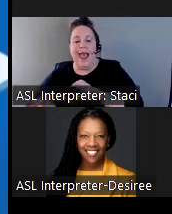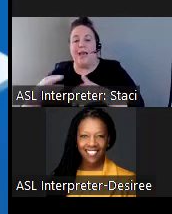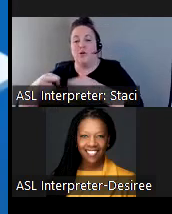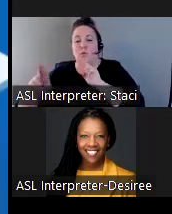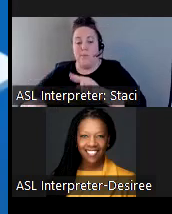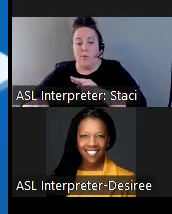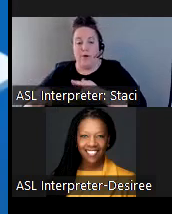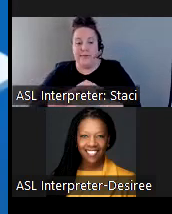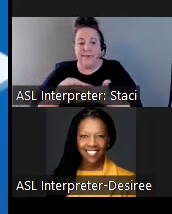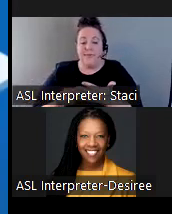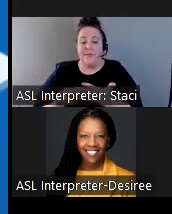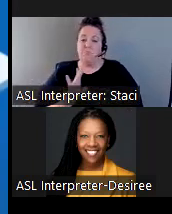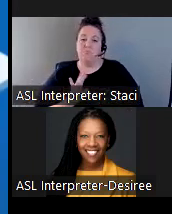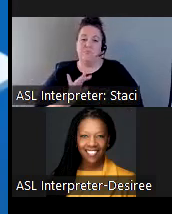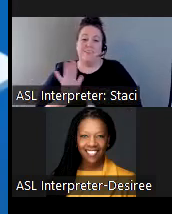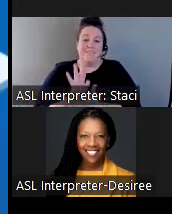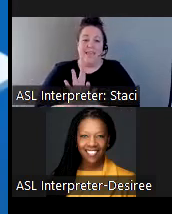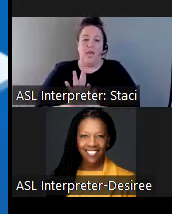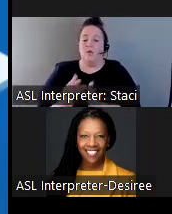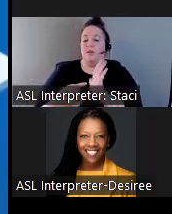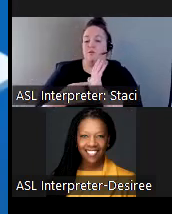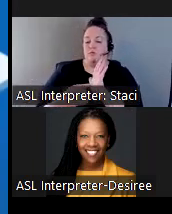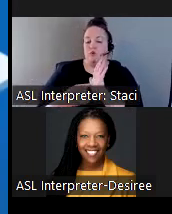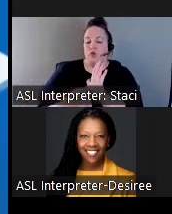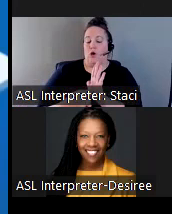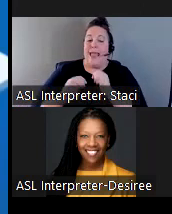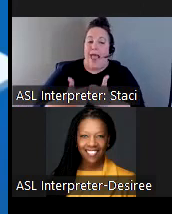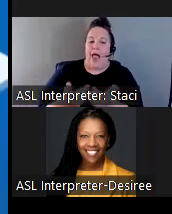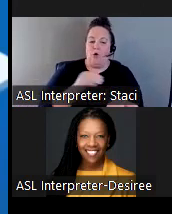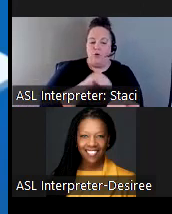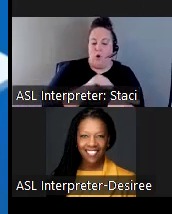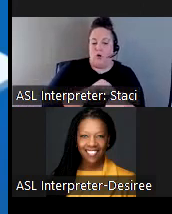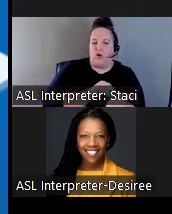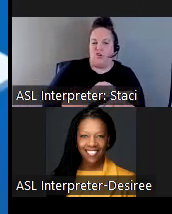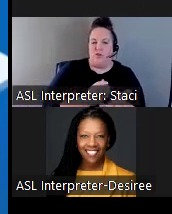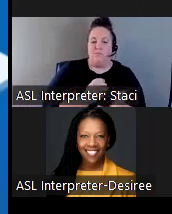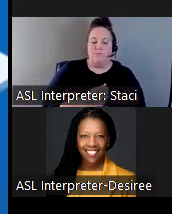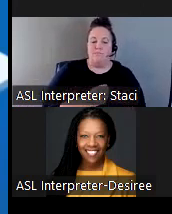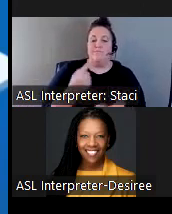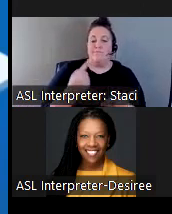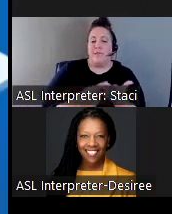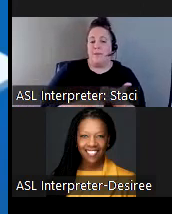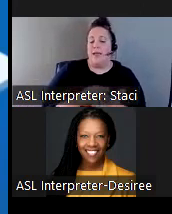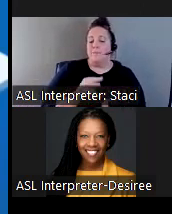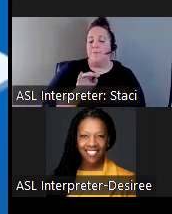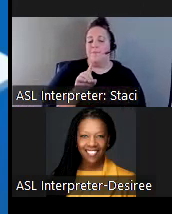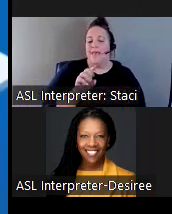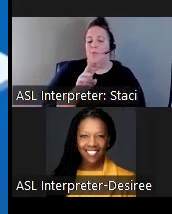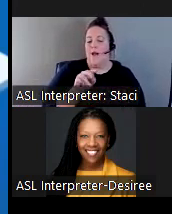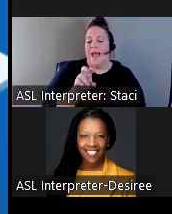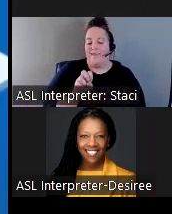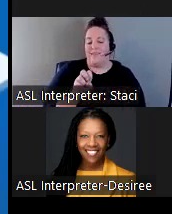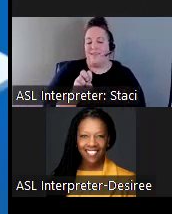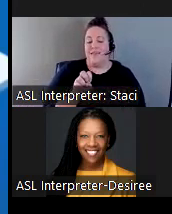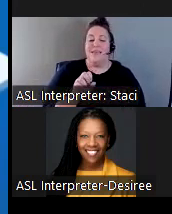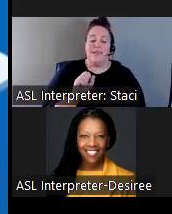really shares how physicians, primary care providers, sometimes midwives do the follow-up and provide